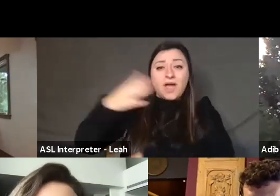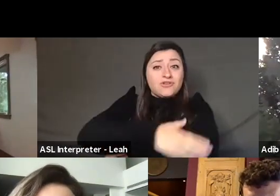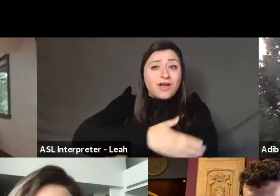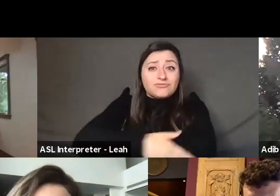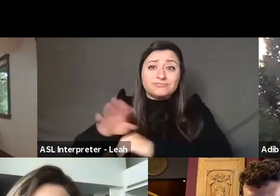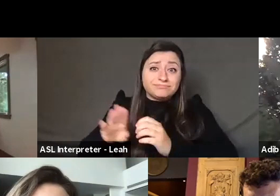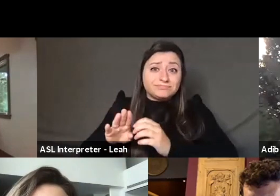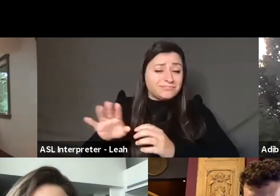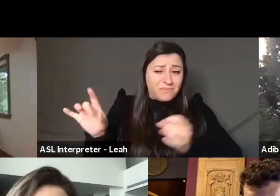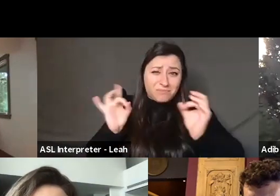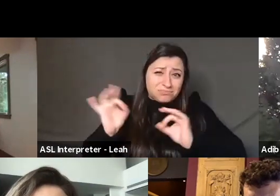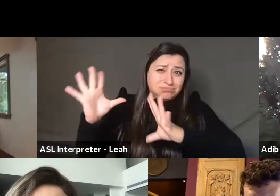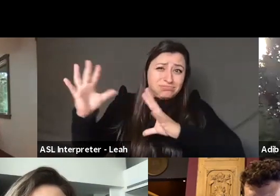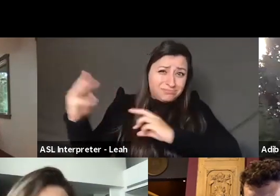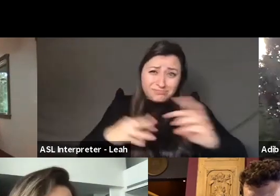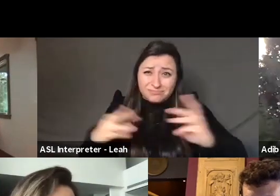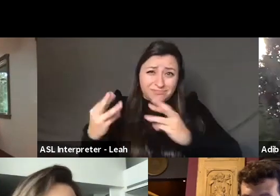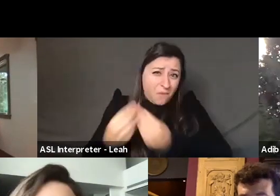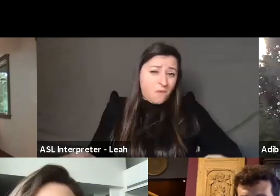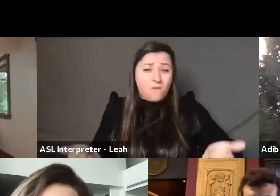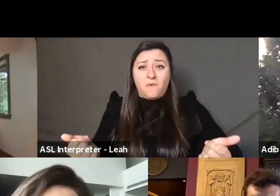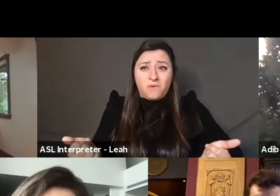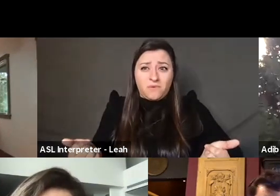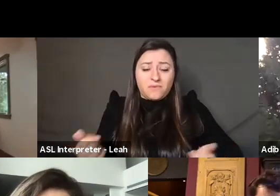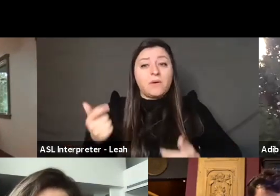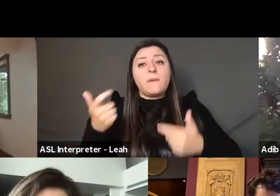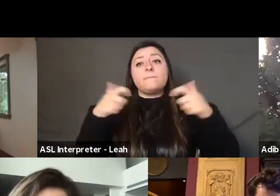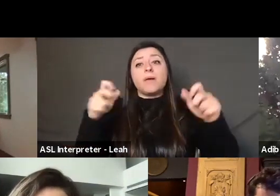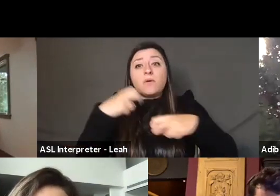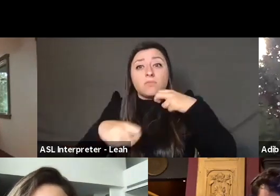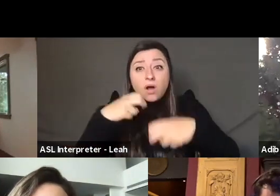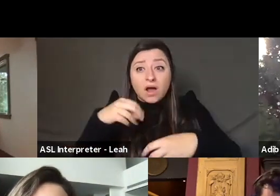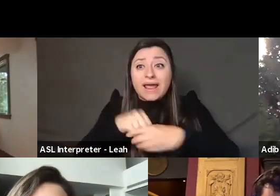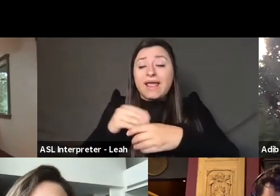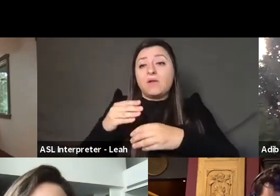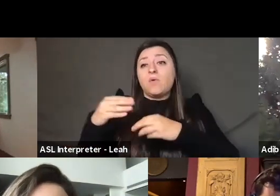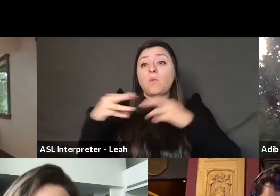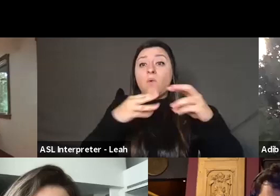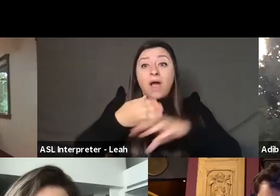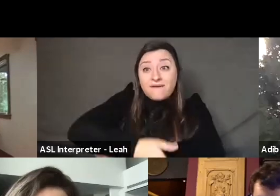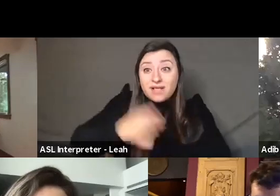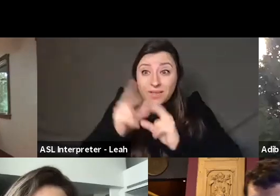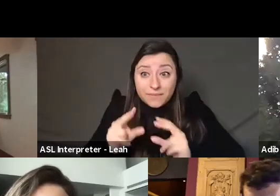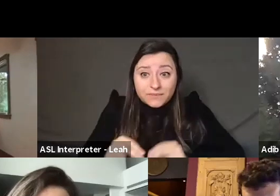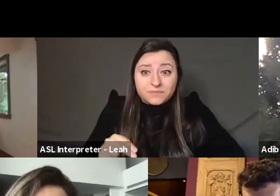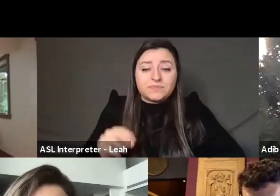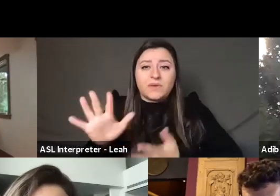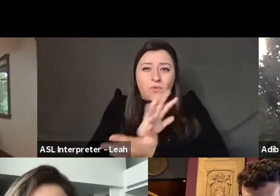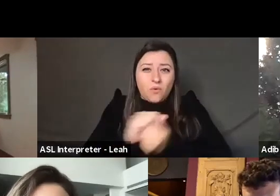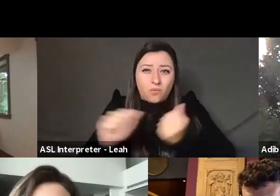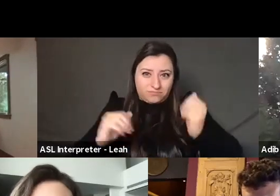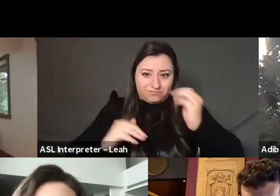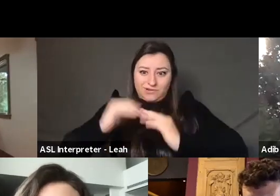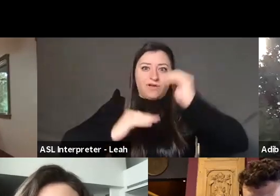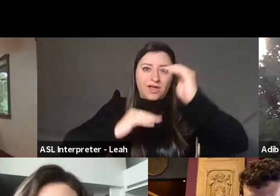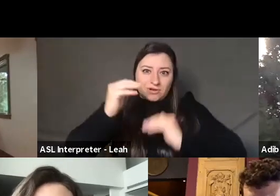totally demolished and blown to smithereens? One of the biggest problems in post-war Lebanon was the demolished infrastructure because of the war. But